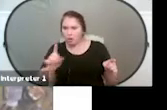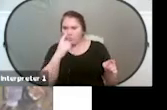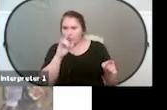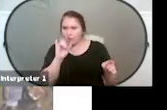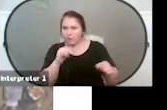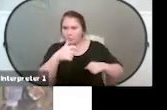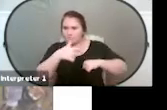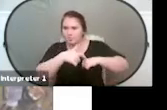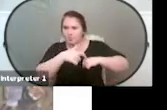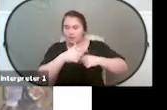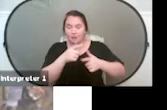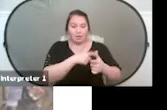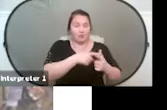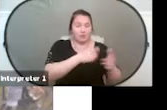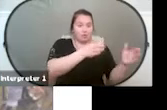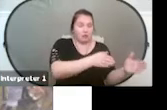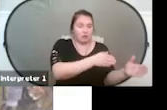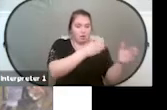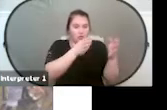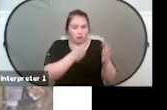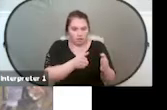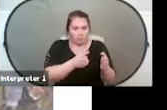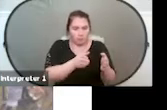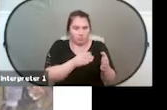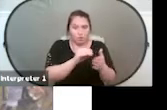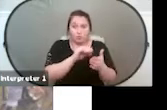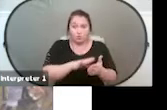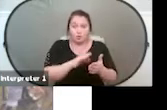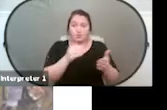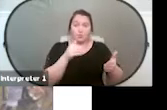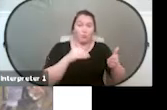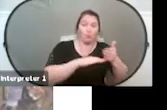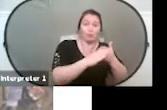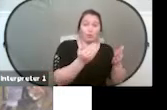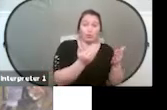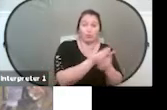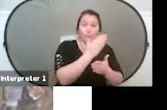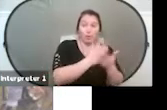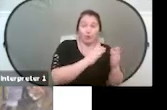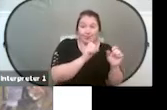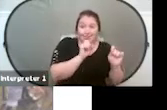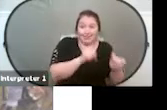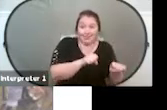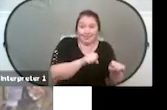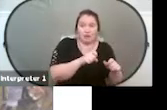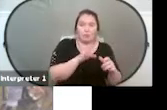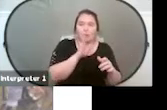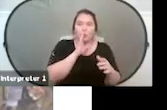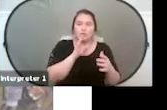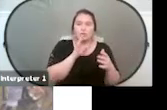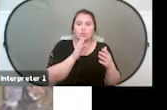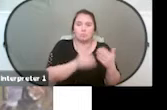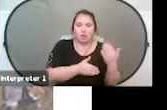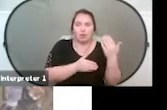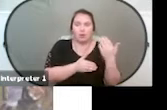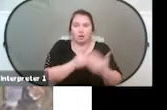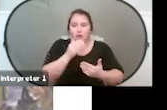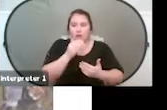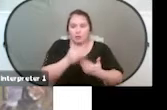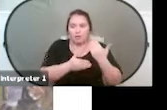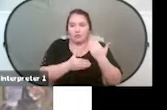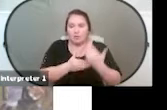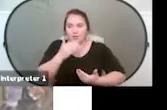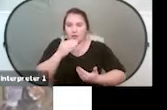And then the next phase would kick on, and then those students would be able to move into the new part And then you would kind of walk your way through the campus to